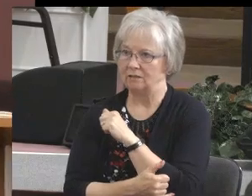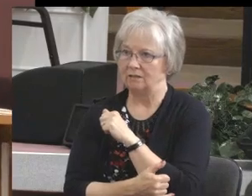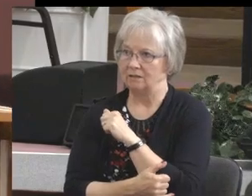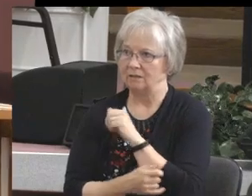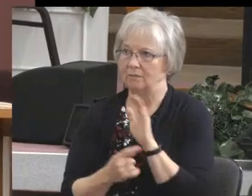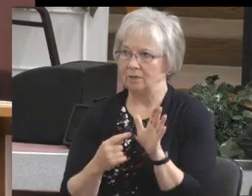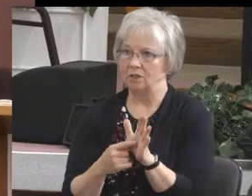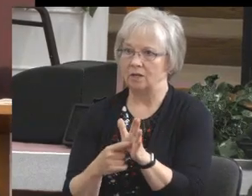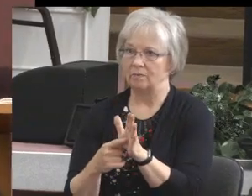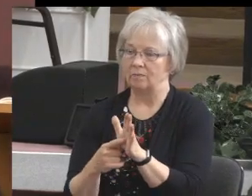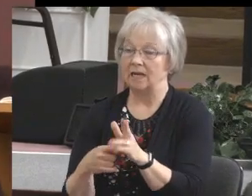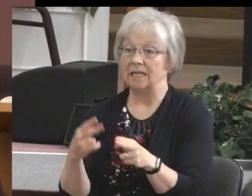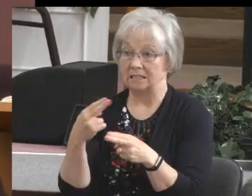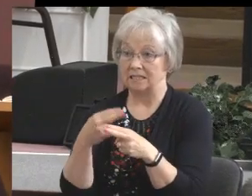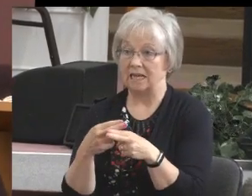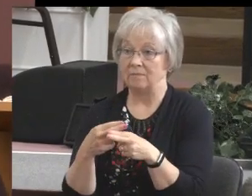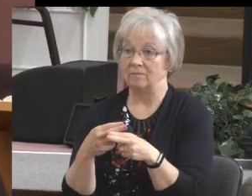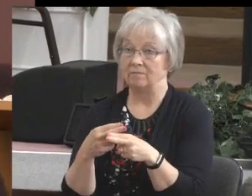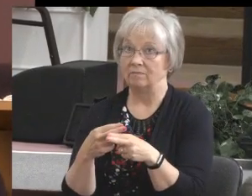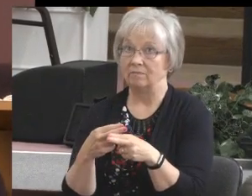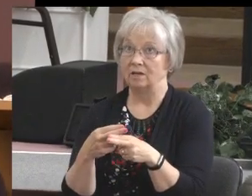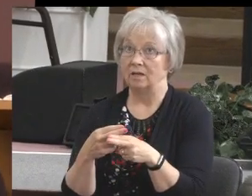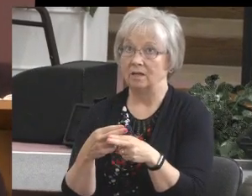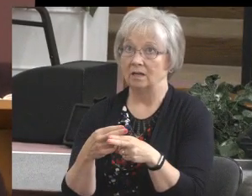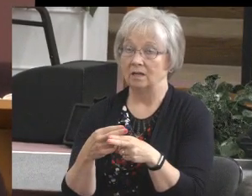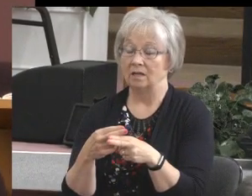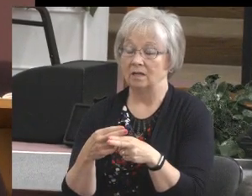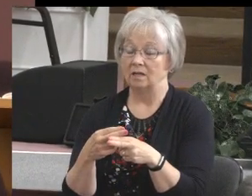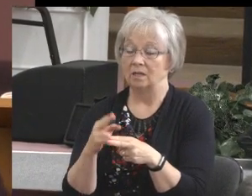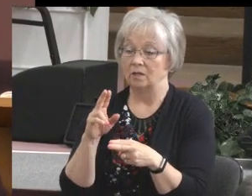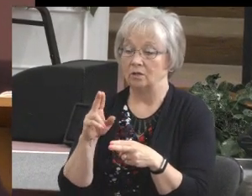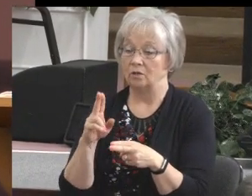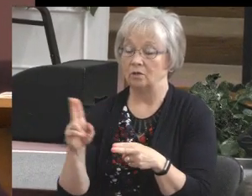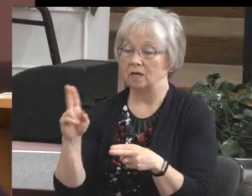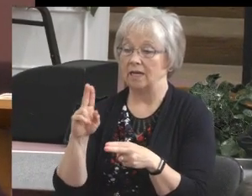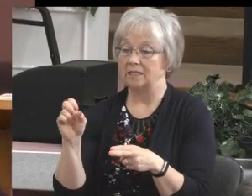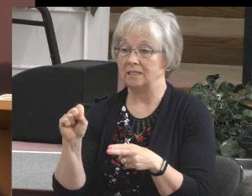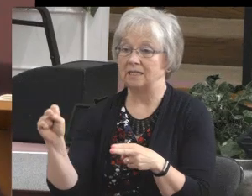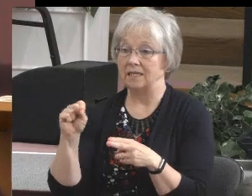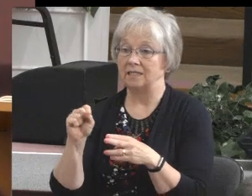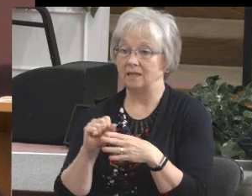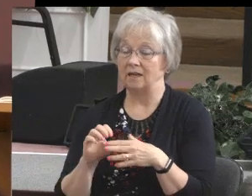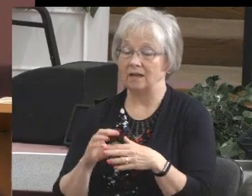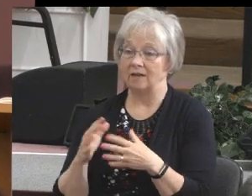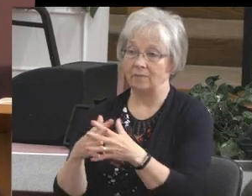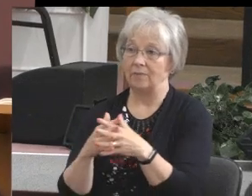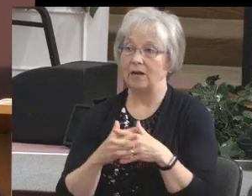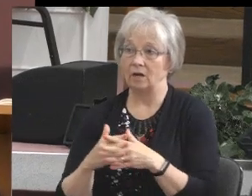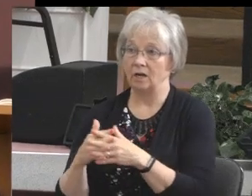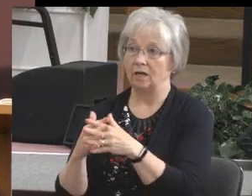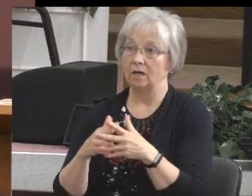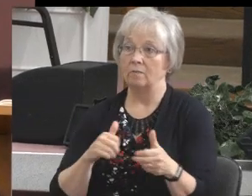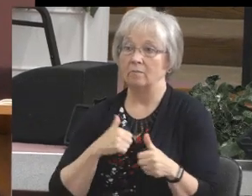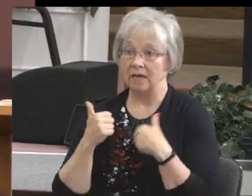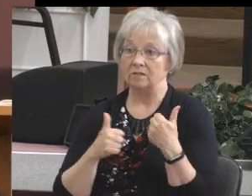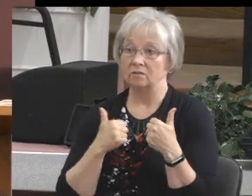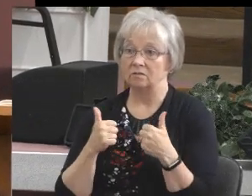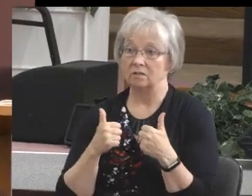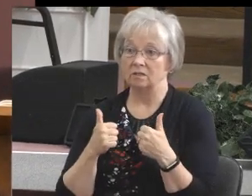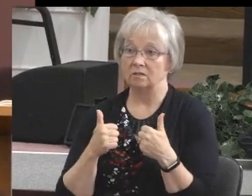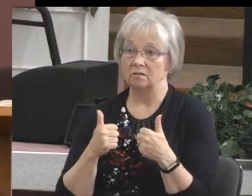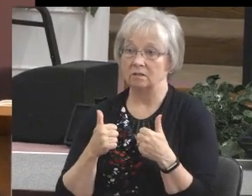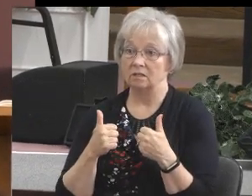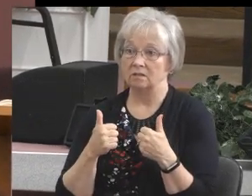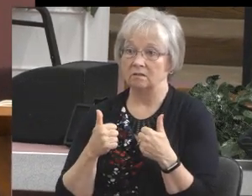can also be identified by its actions. The United States of America, in many parts of this world, is known for defending freedom